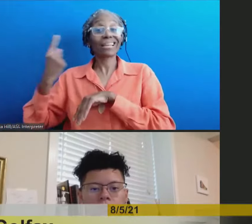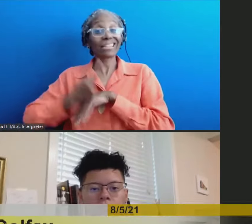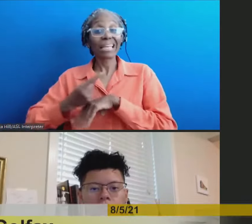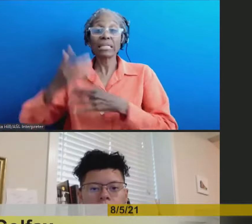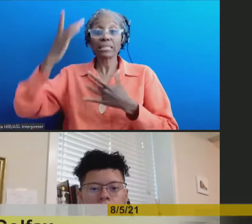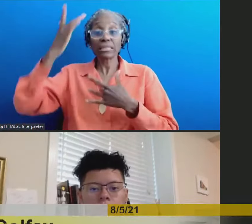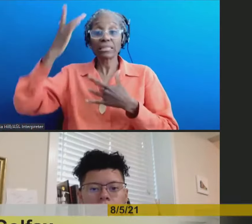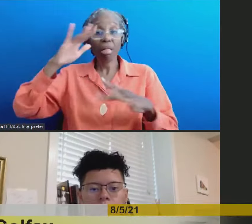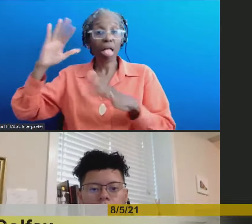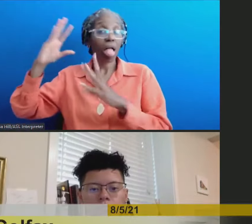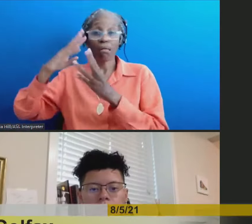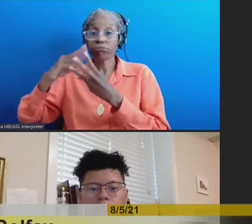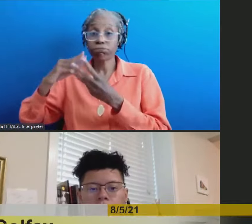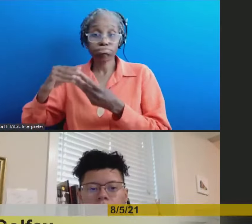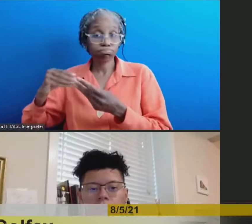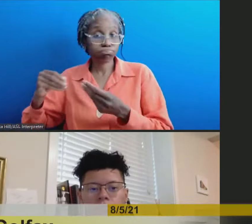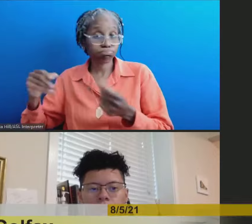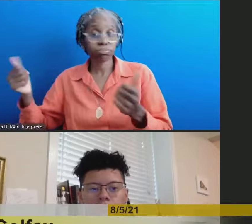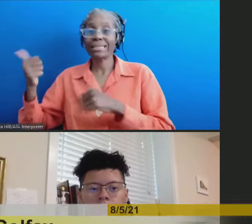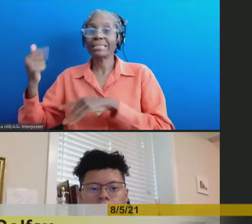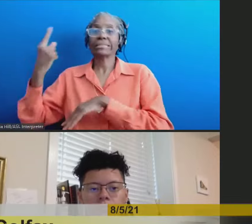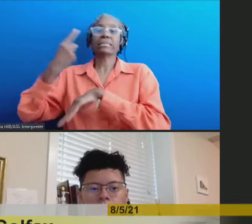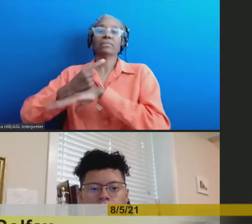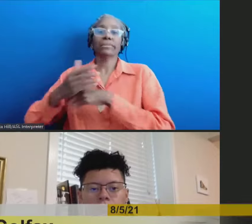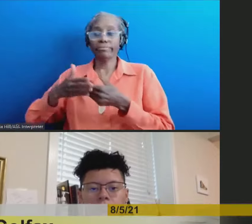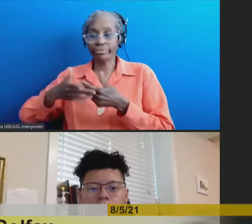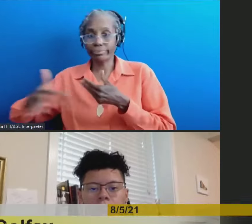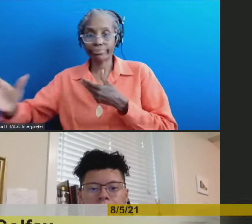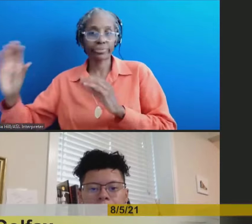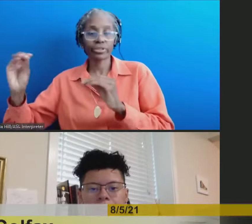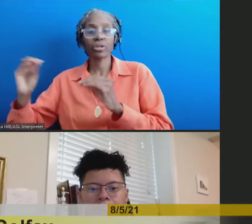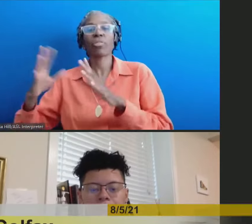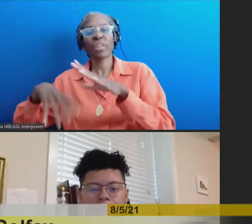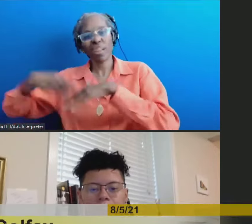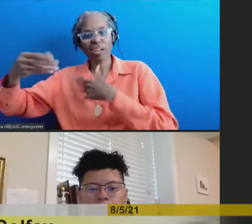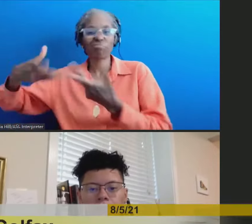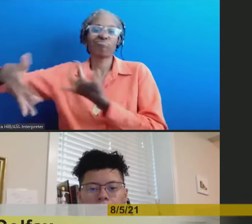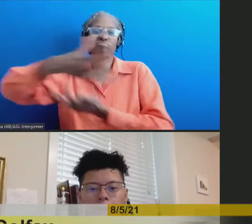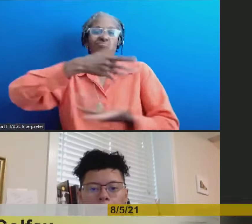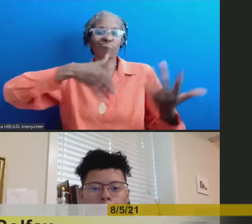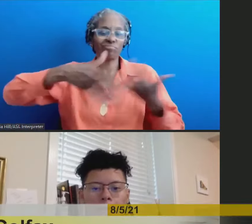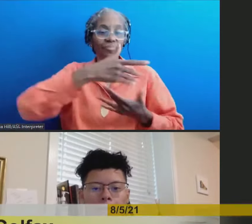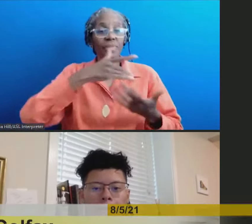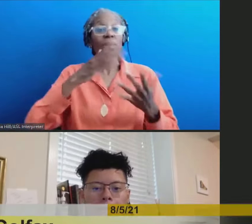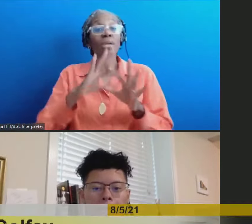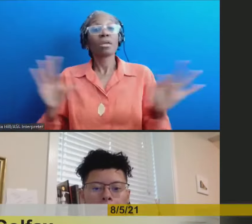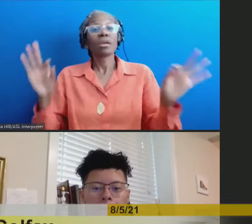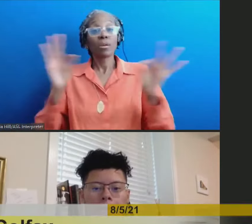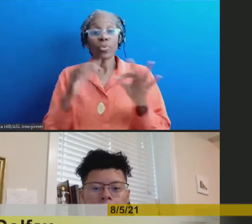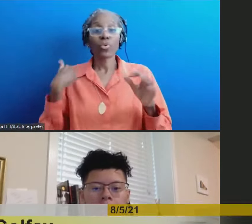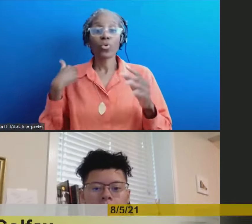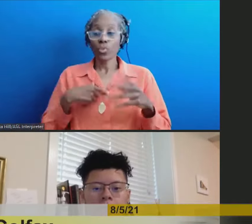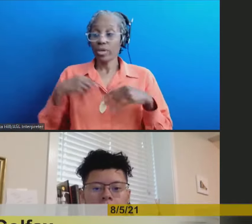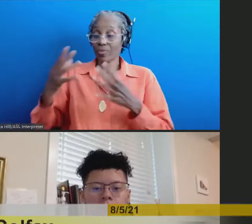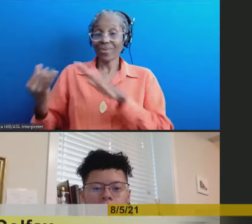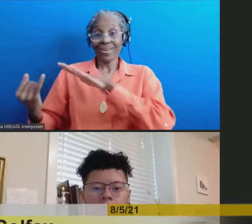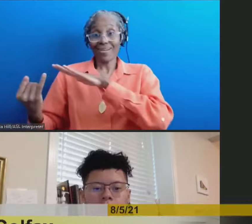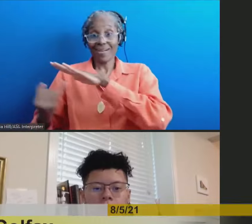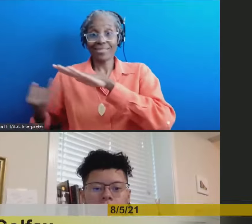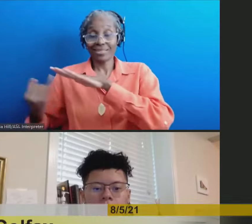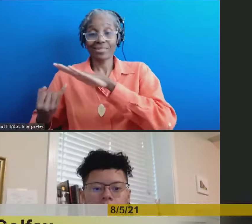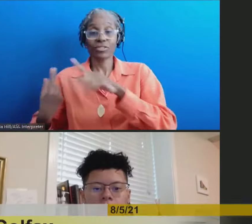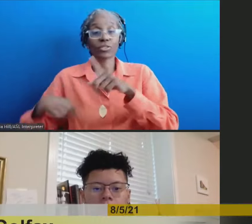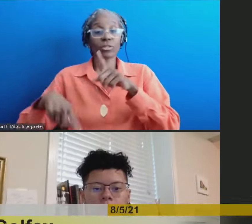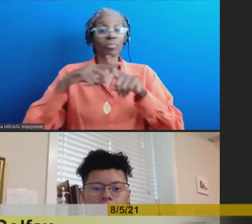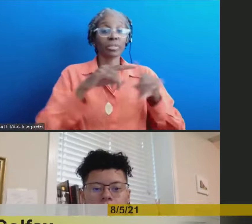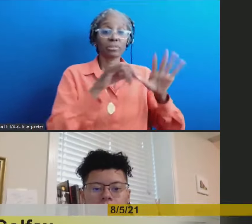additional symptoms. Our work is continuing to ensure that we can provide isolation and quarantine